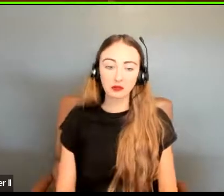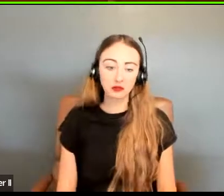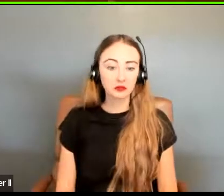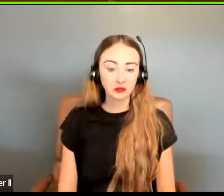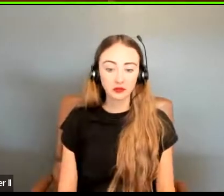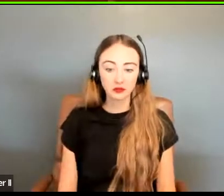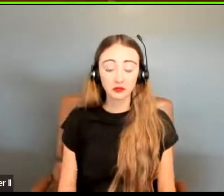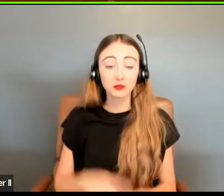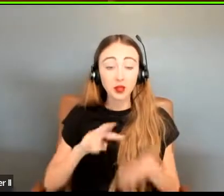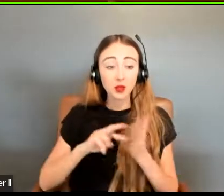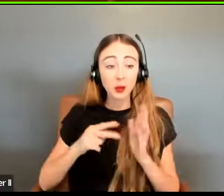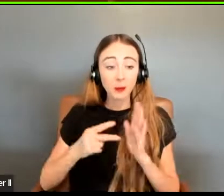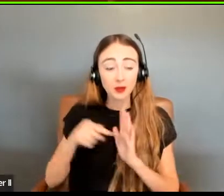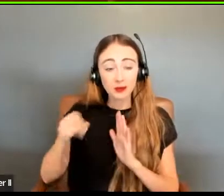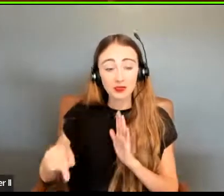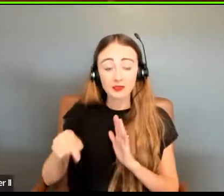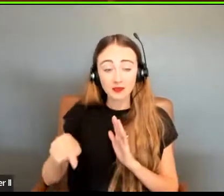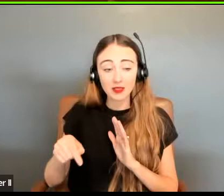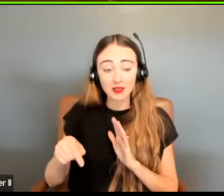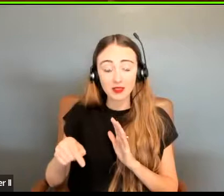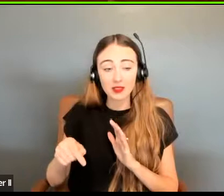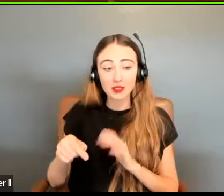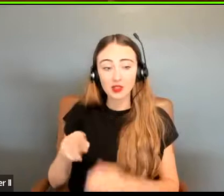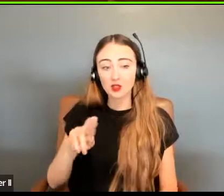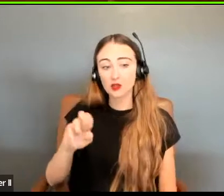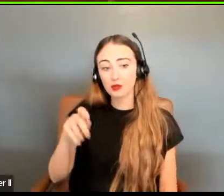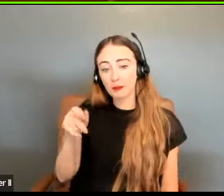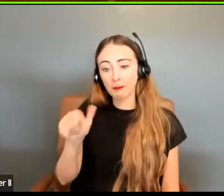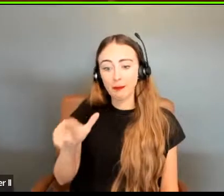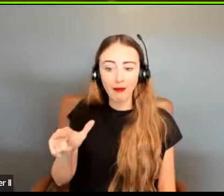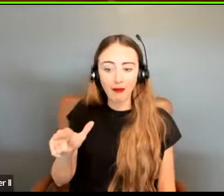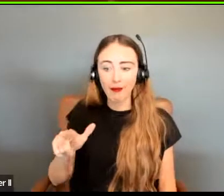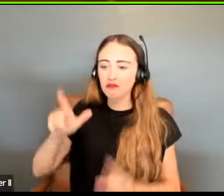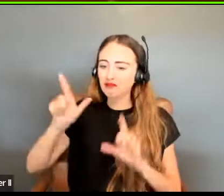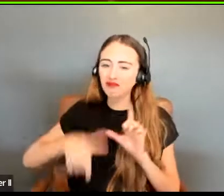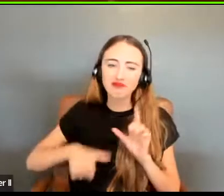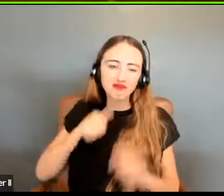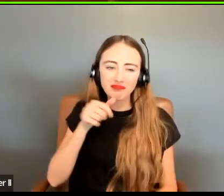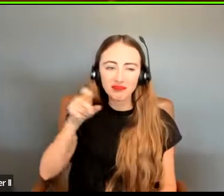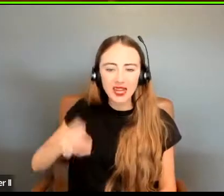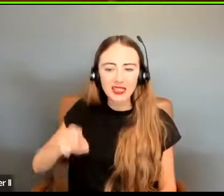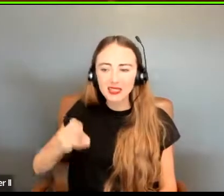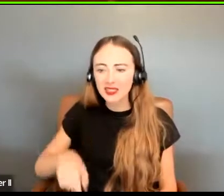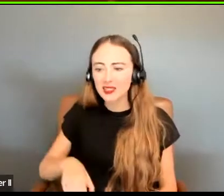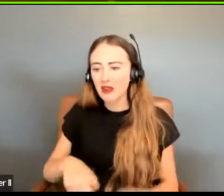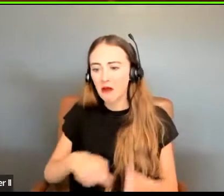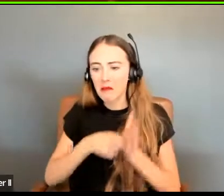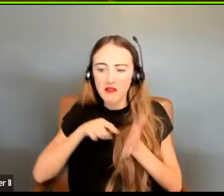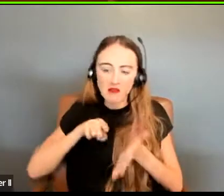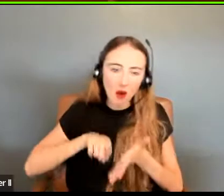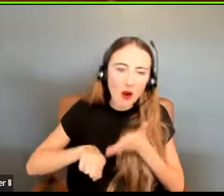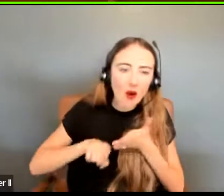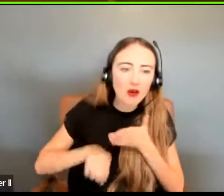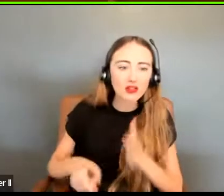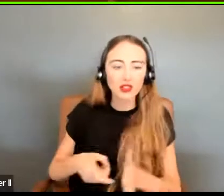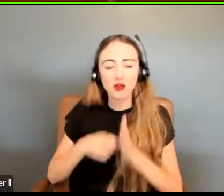The purpose of this legislation is to repeal outdated or unnecessary mandates for audits and other reports required of the Office of the District of Columbia